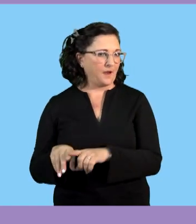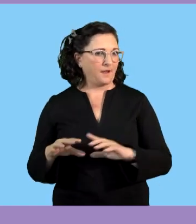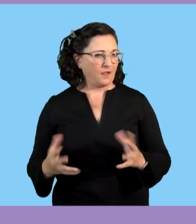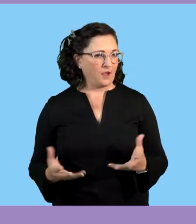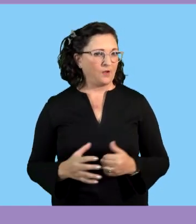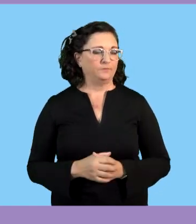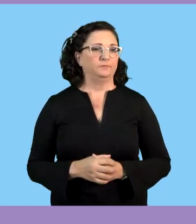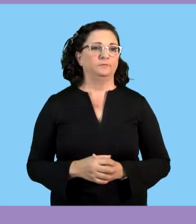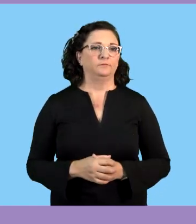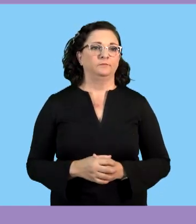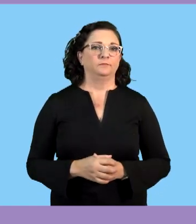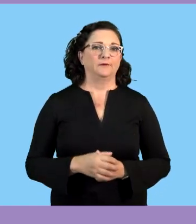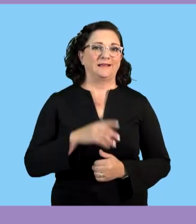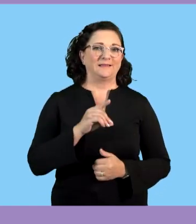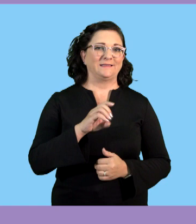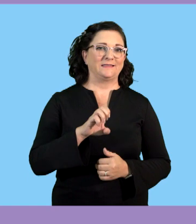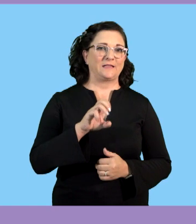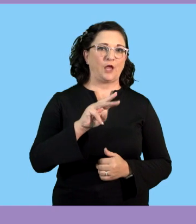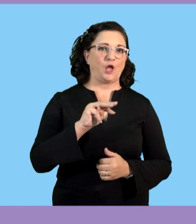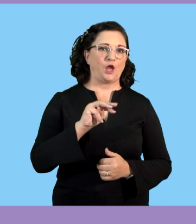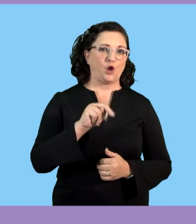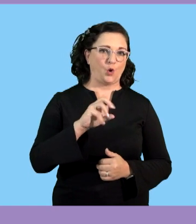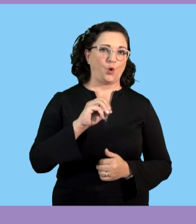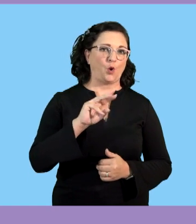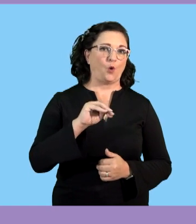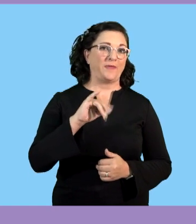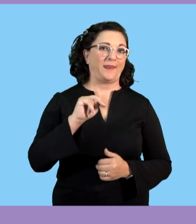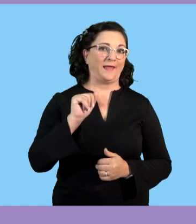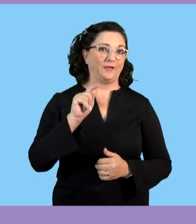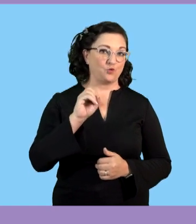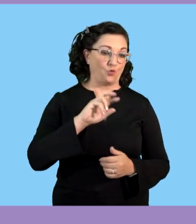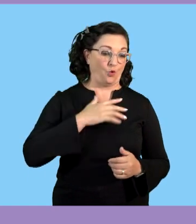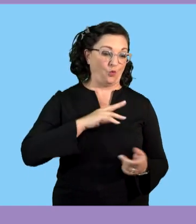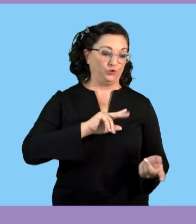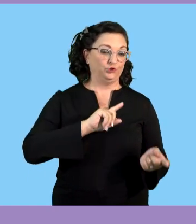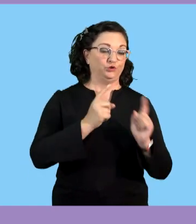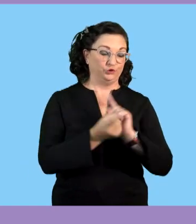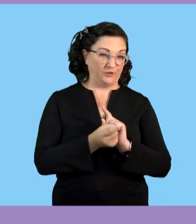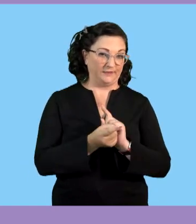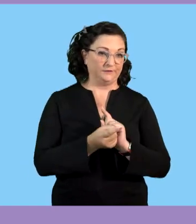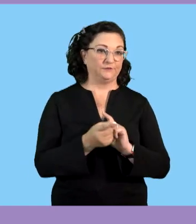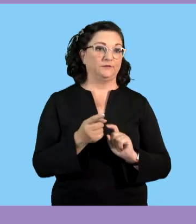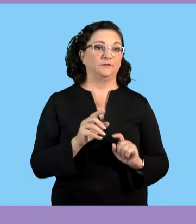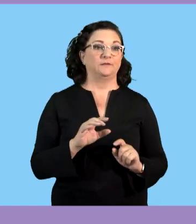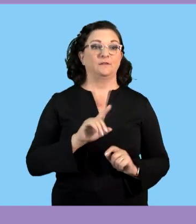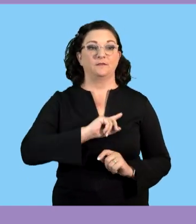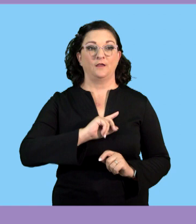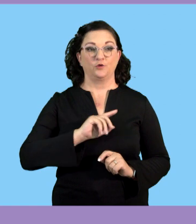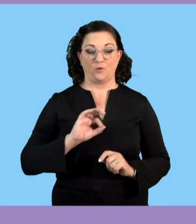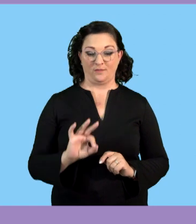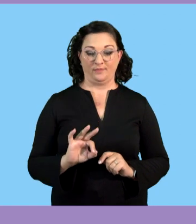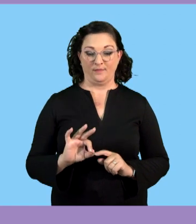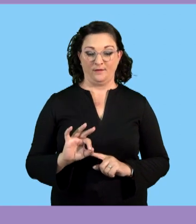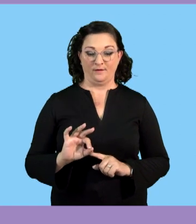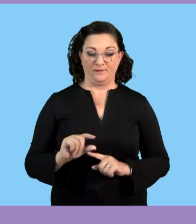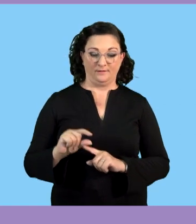laws? It is a denominator. If I make it a numerator, then the 3 is going to be a base 3, and the exponent is going to